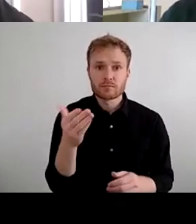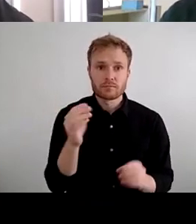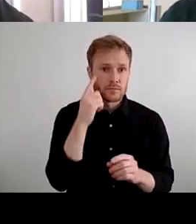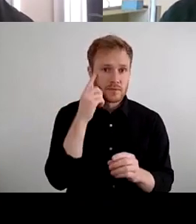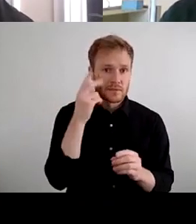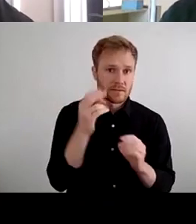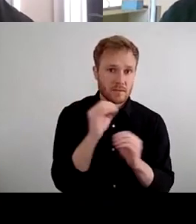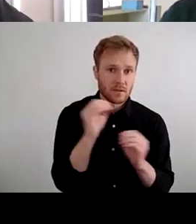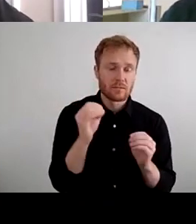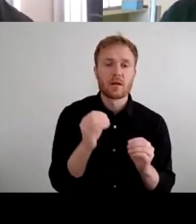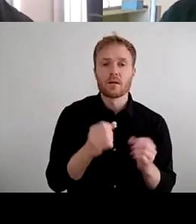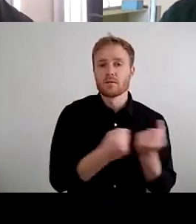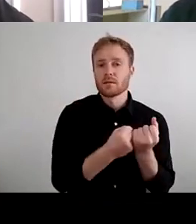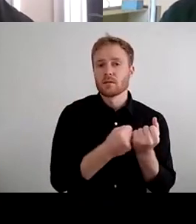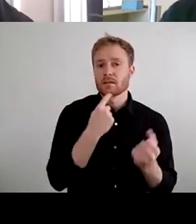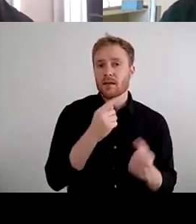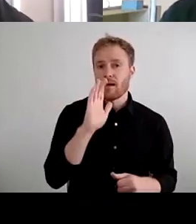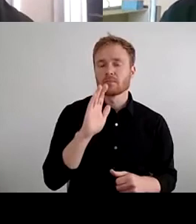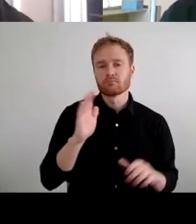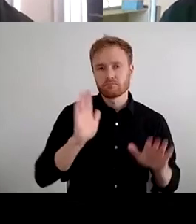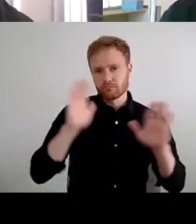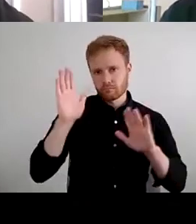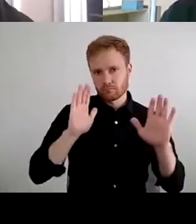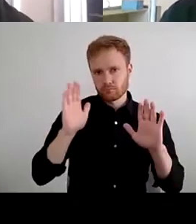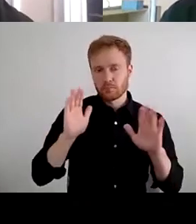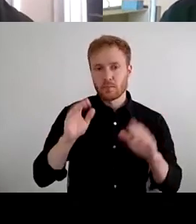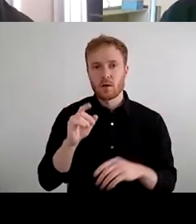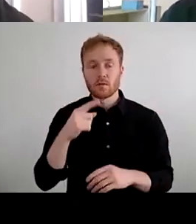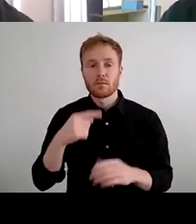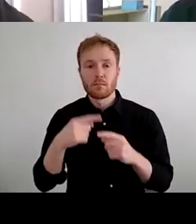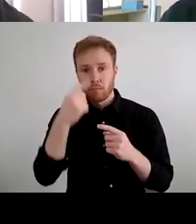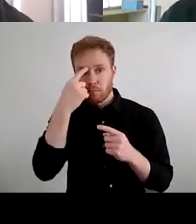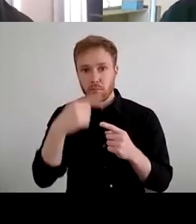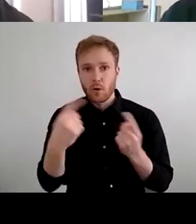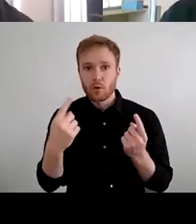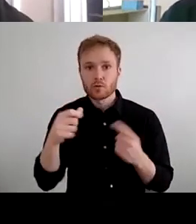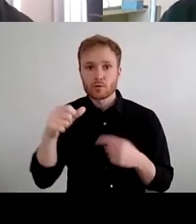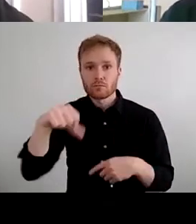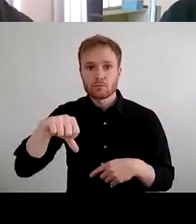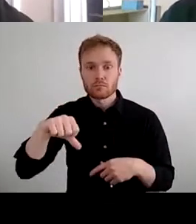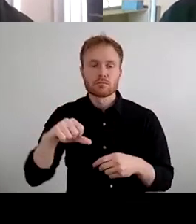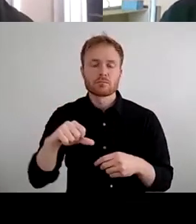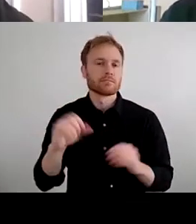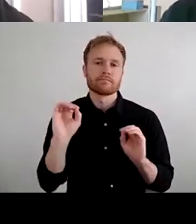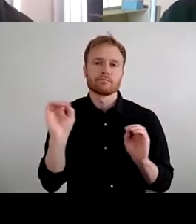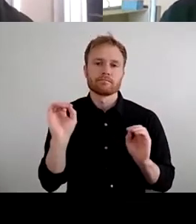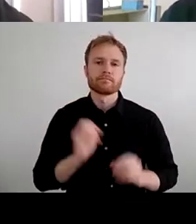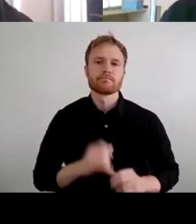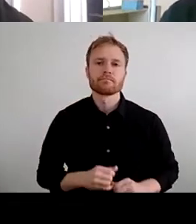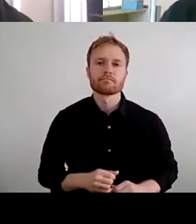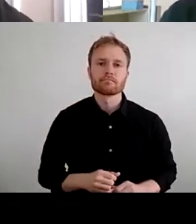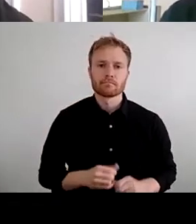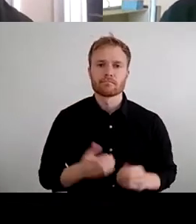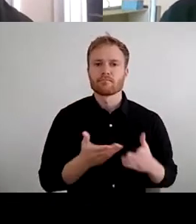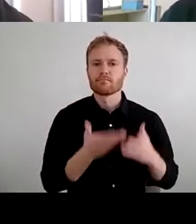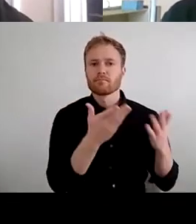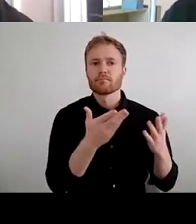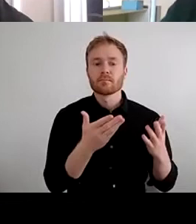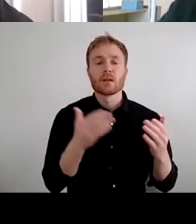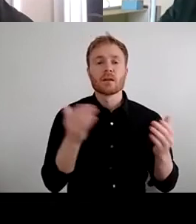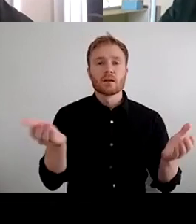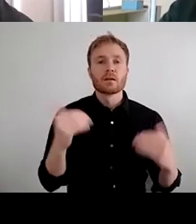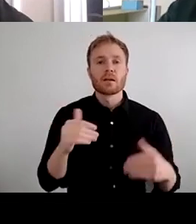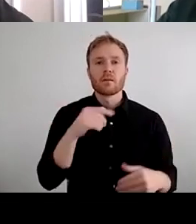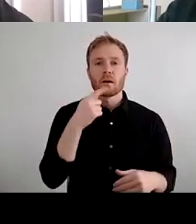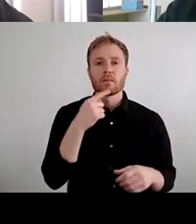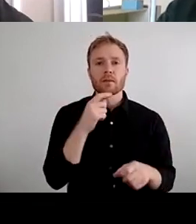aye. Aye. Any opposed? Bill is recommended. That takes us to our Public Works Committee, which is chaired by Councilman